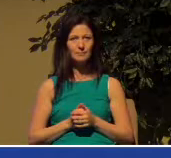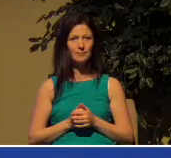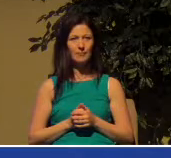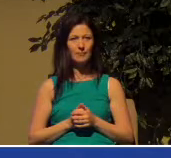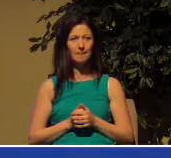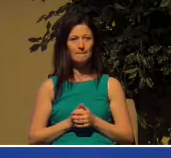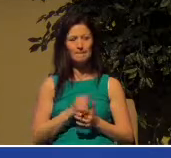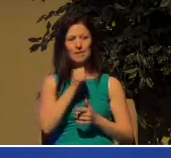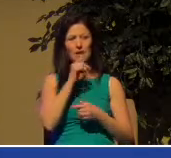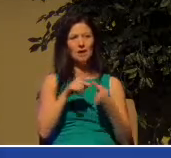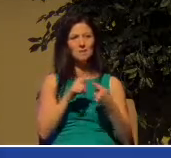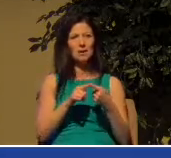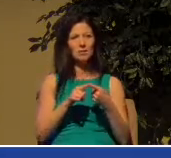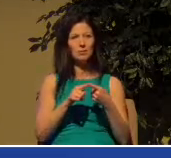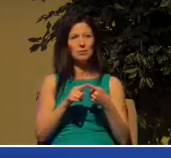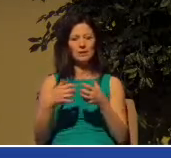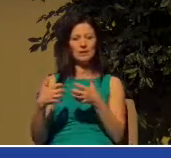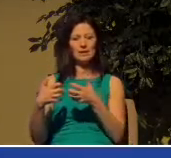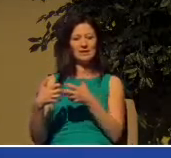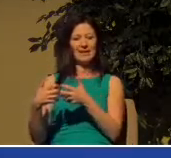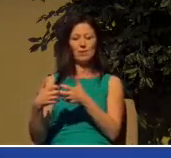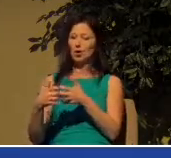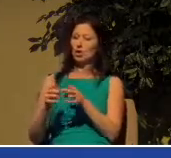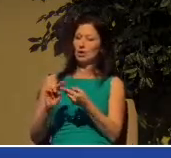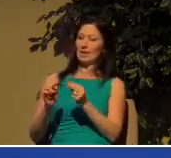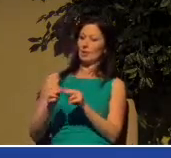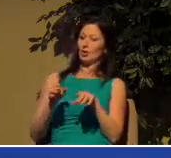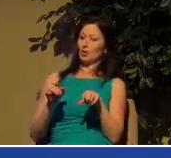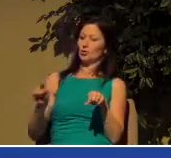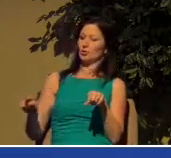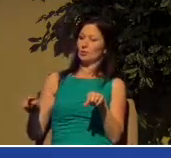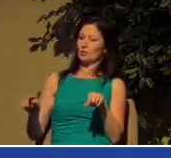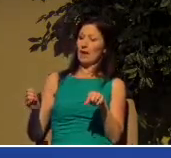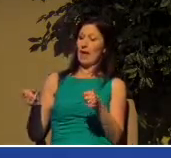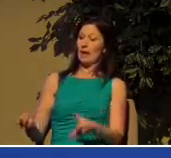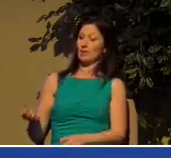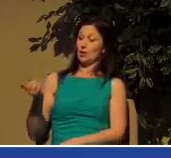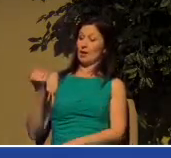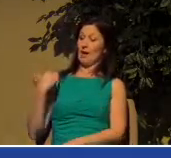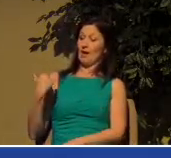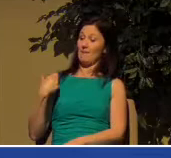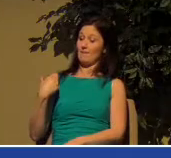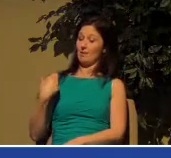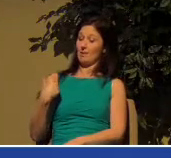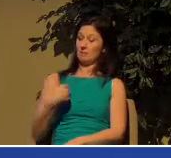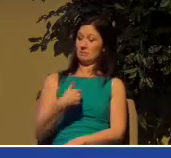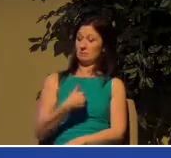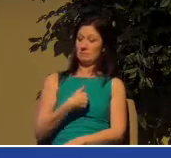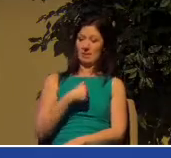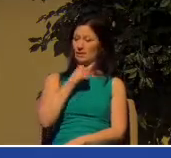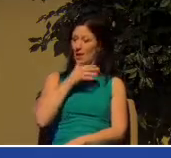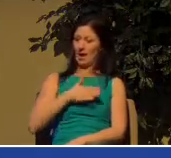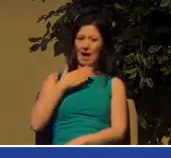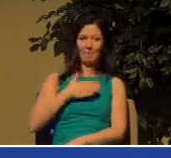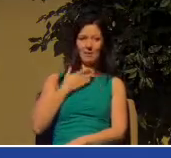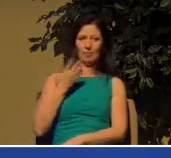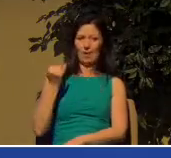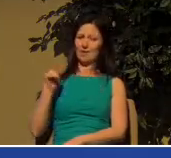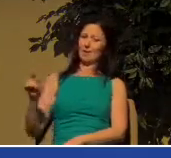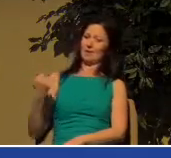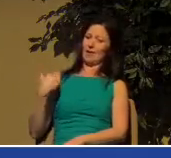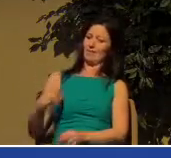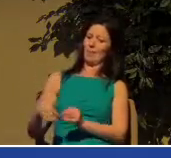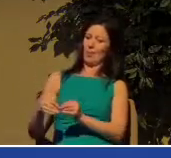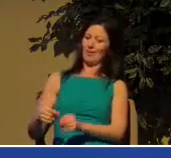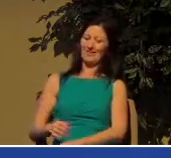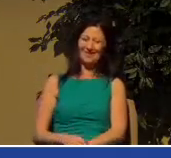you have. It's how much your neighbor has and what that does to you. That's what makes for unhappy people. Some of the poorest people in the world